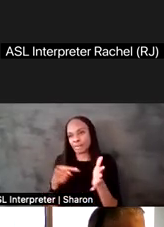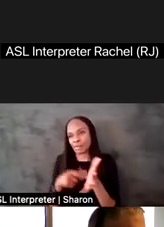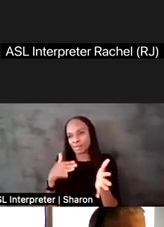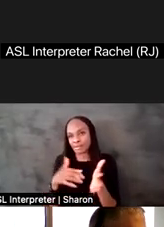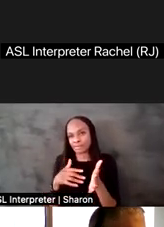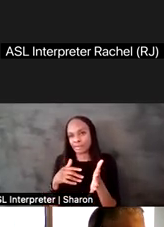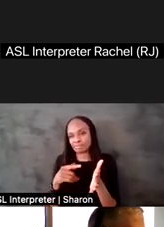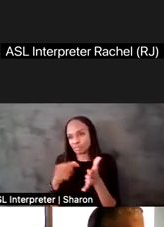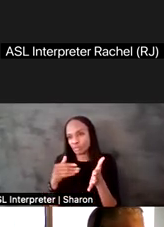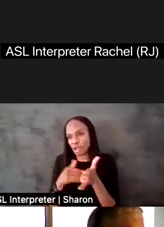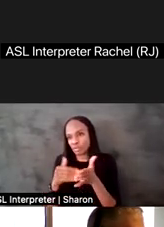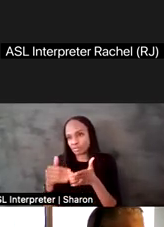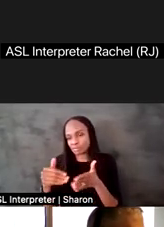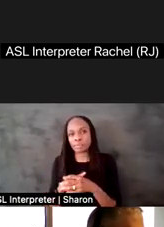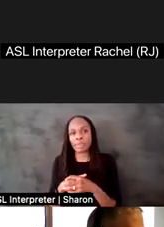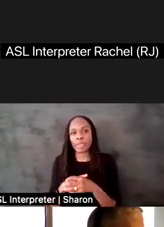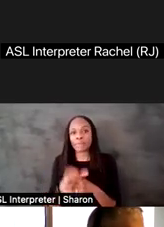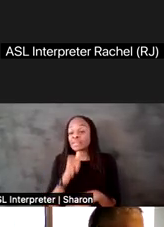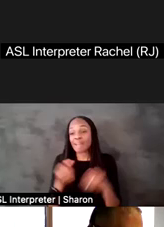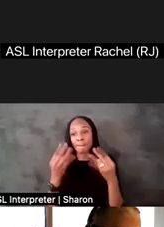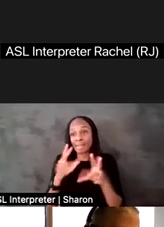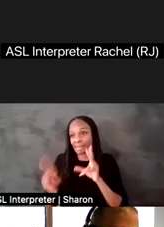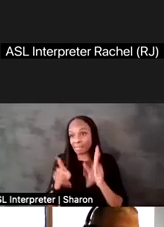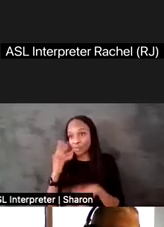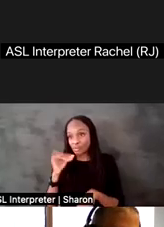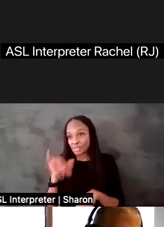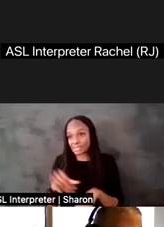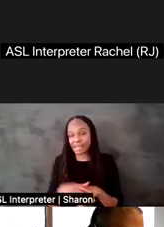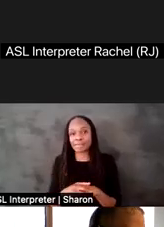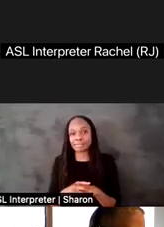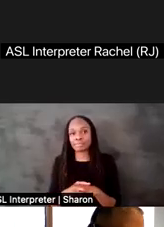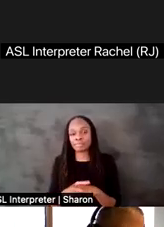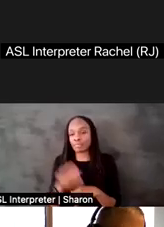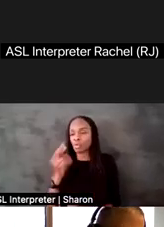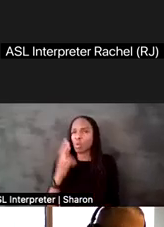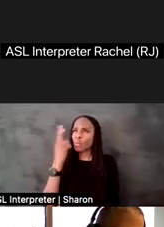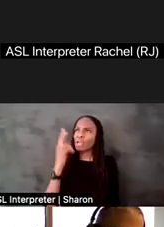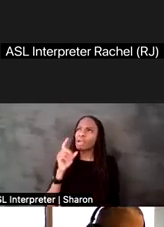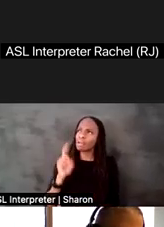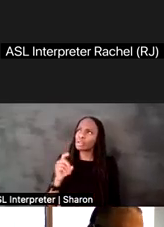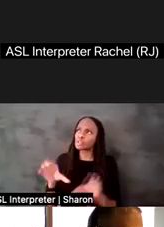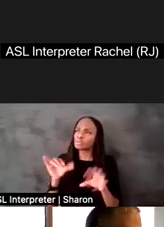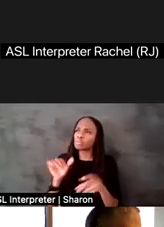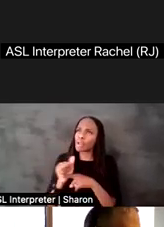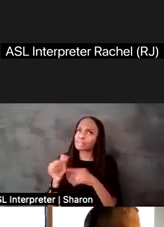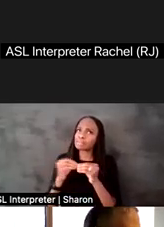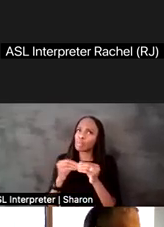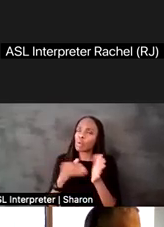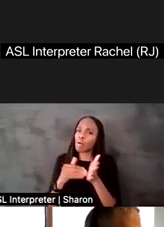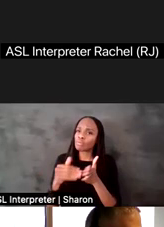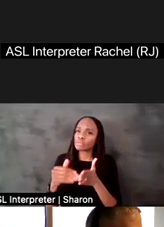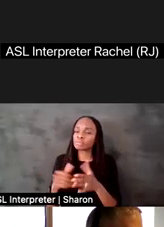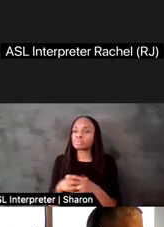here, that's not many people have done that, or they realize they need to do it more frequently. And you can